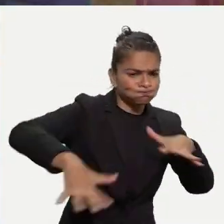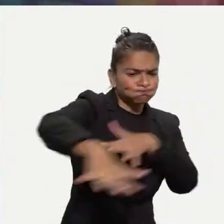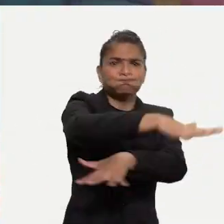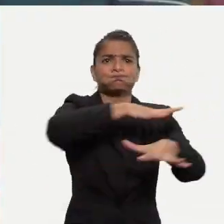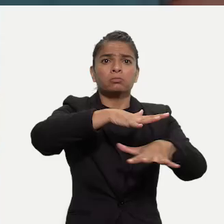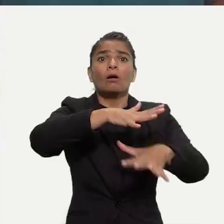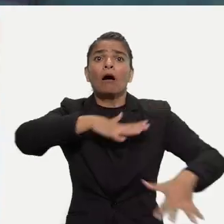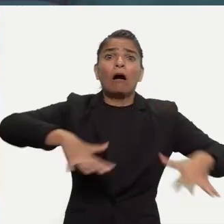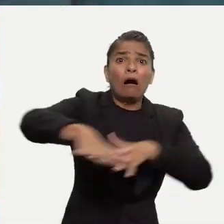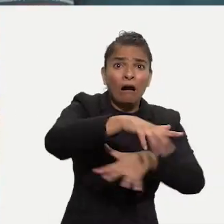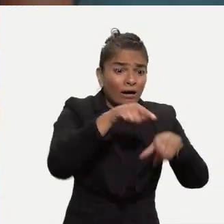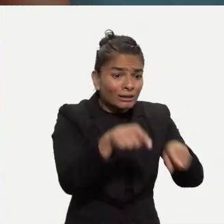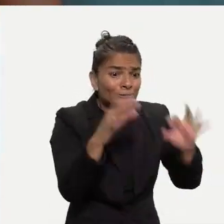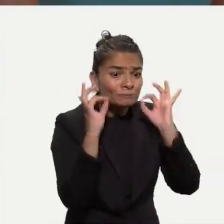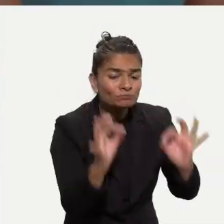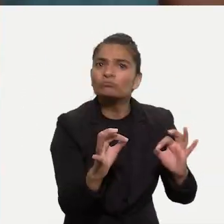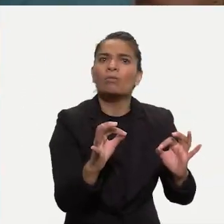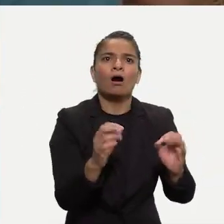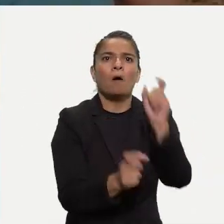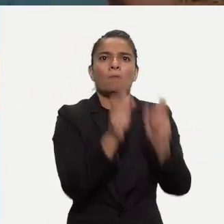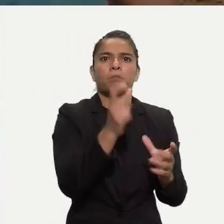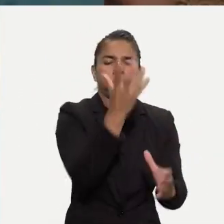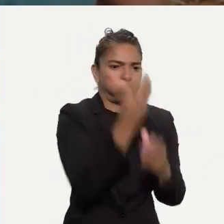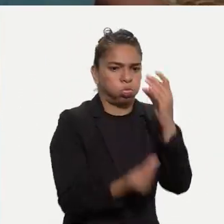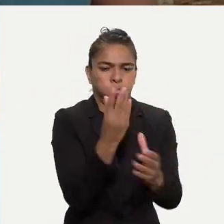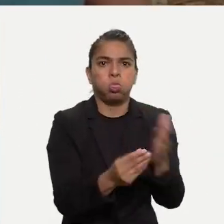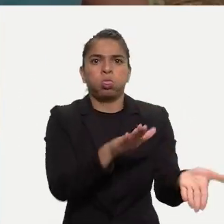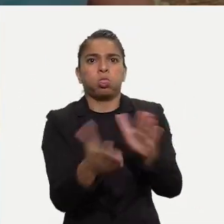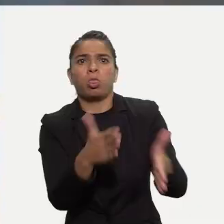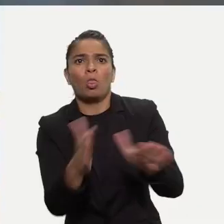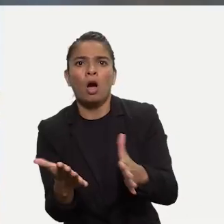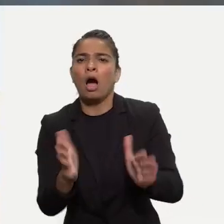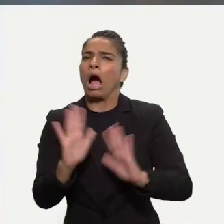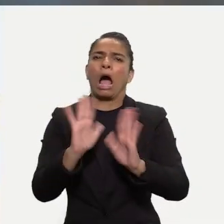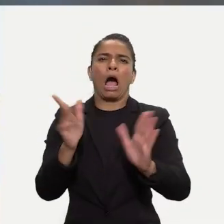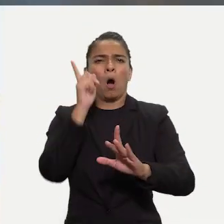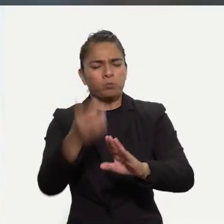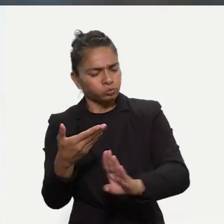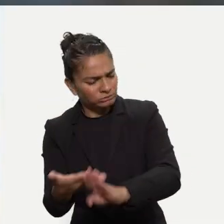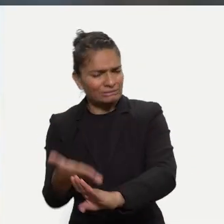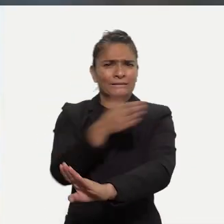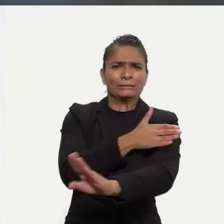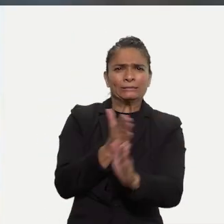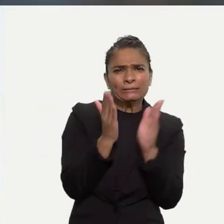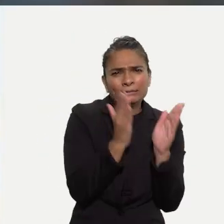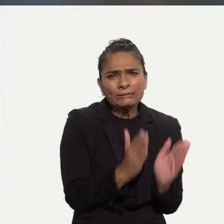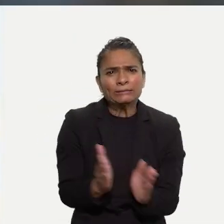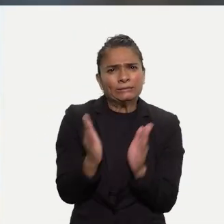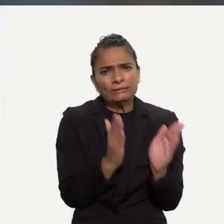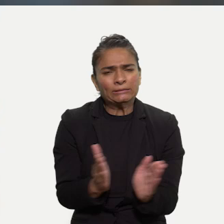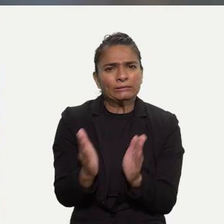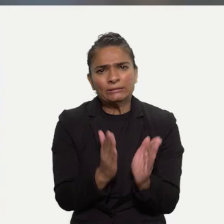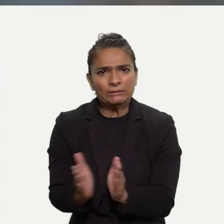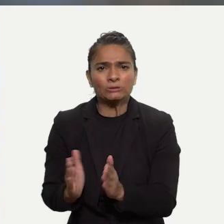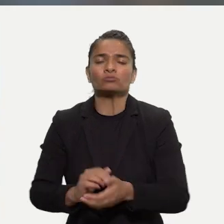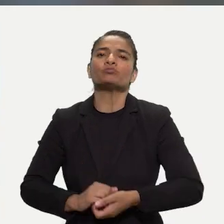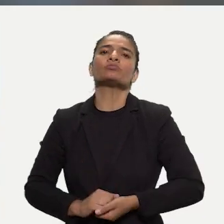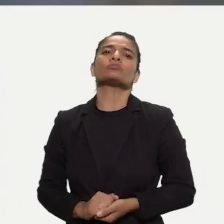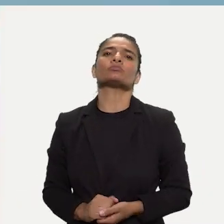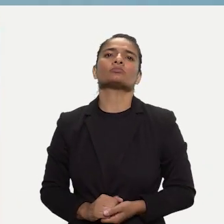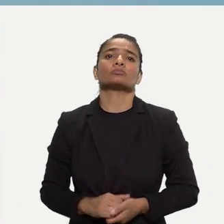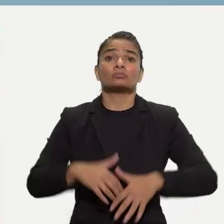Park yesterday, whenever there is fire outbreak in the surrounding buildings, people can rush there and assemble. In many tragedies or in many disaster